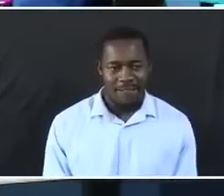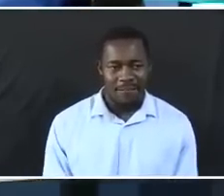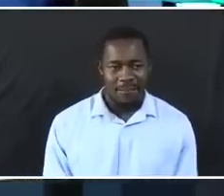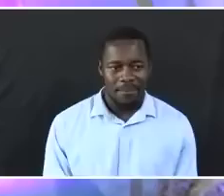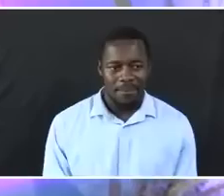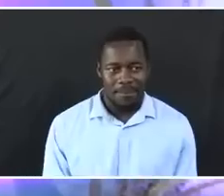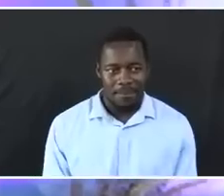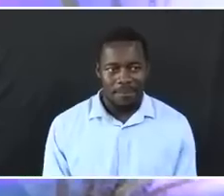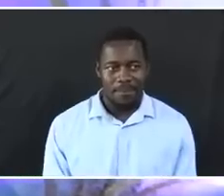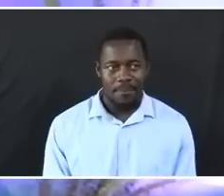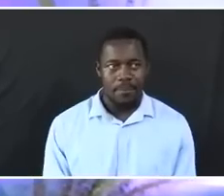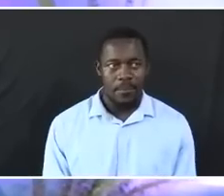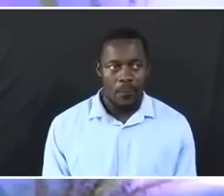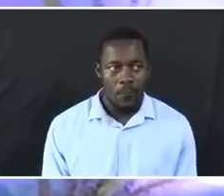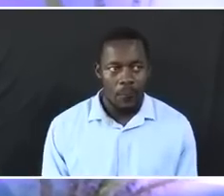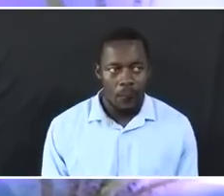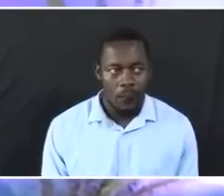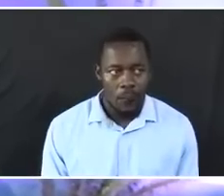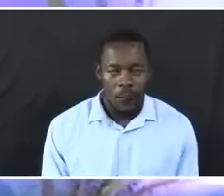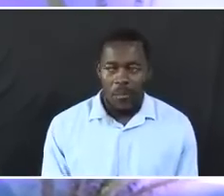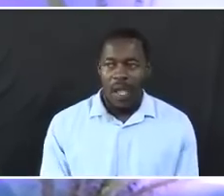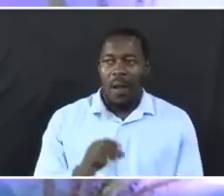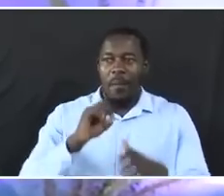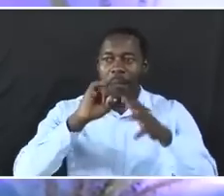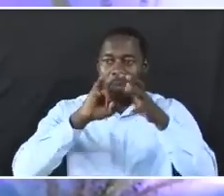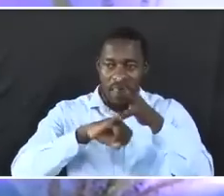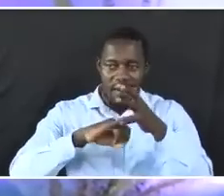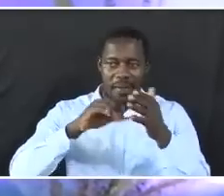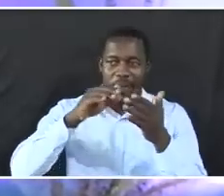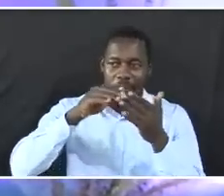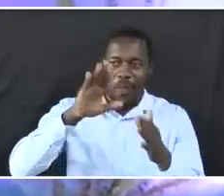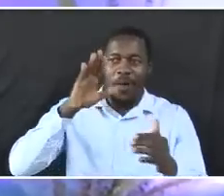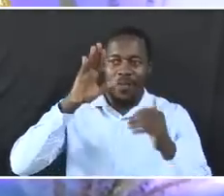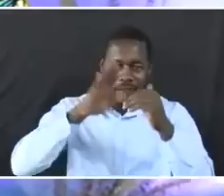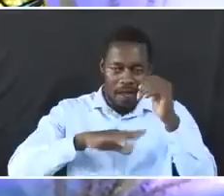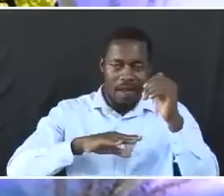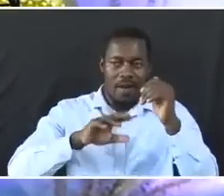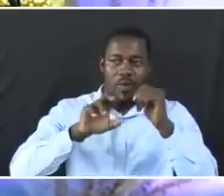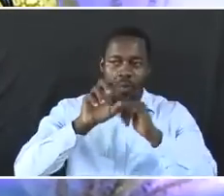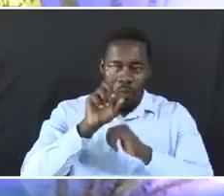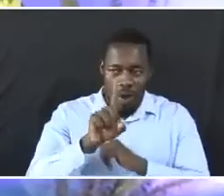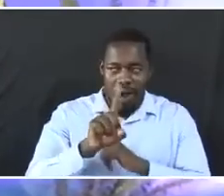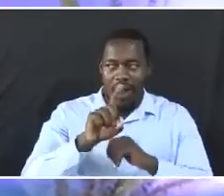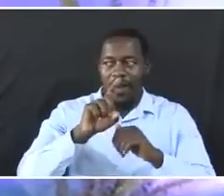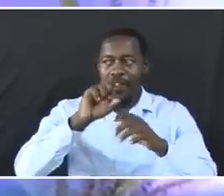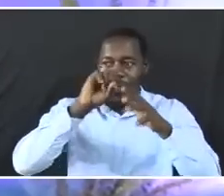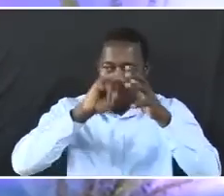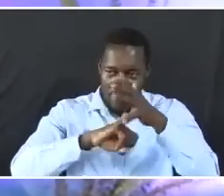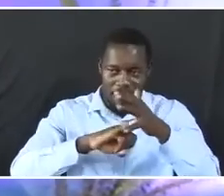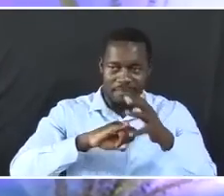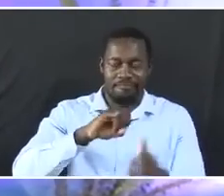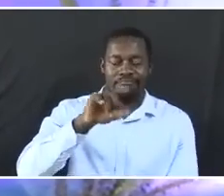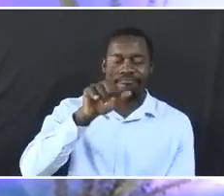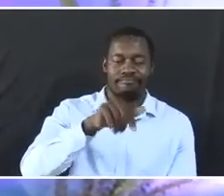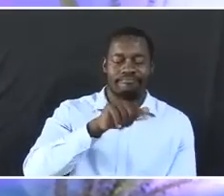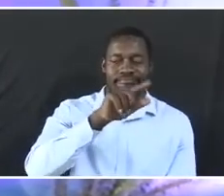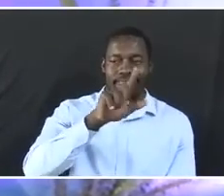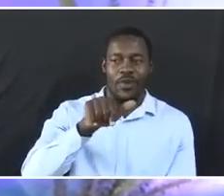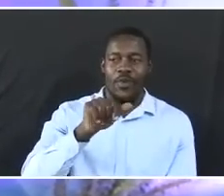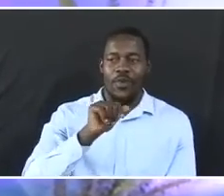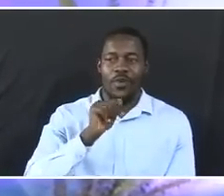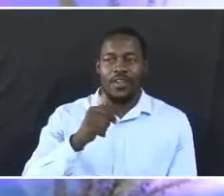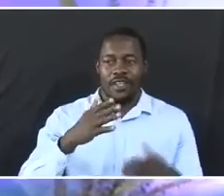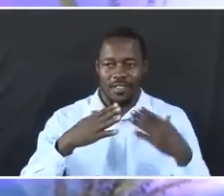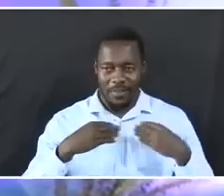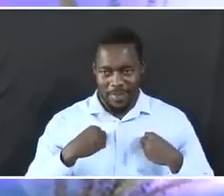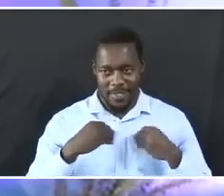the widespread polygamy had been, they had already accepted